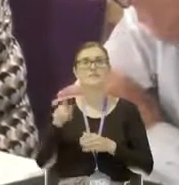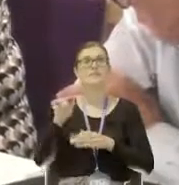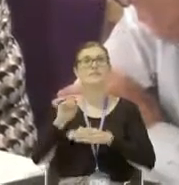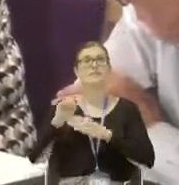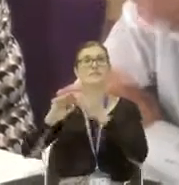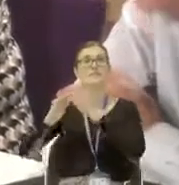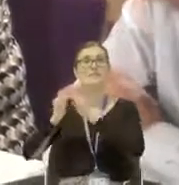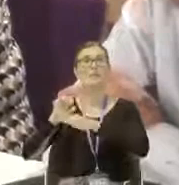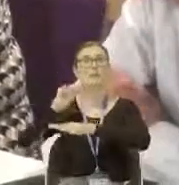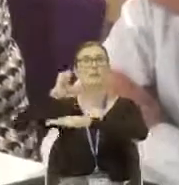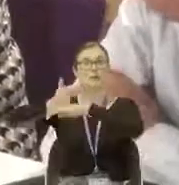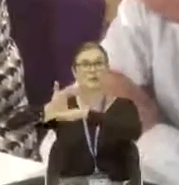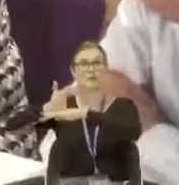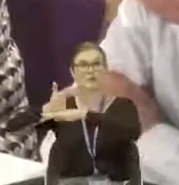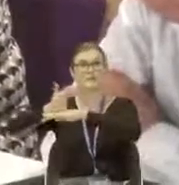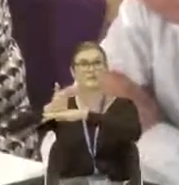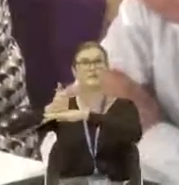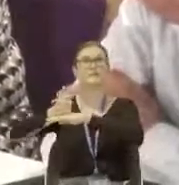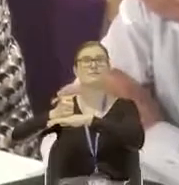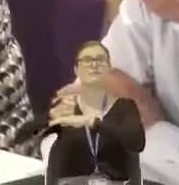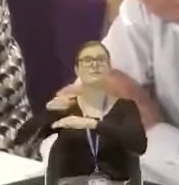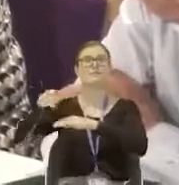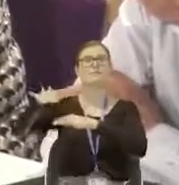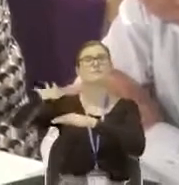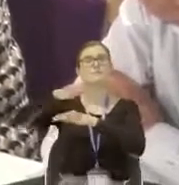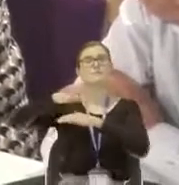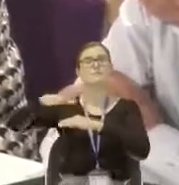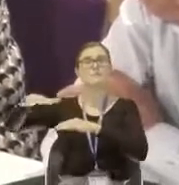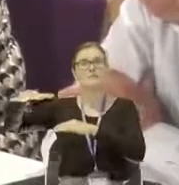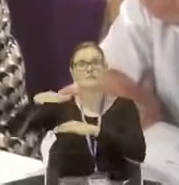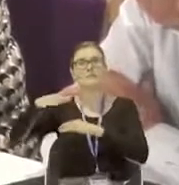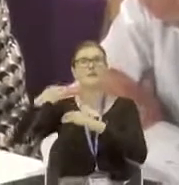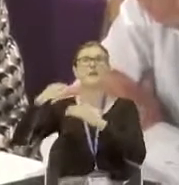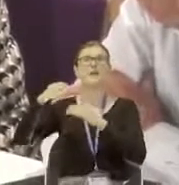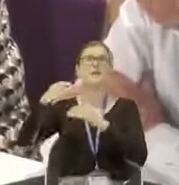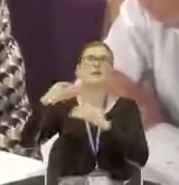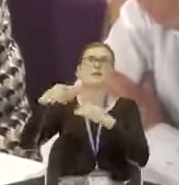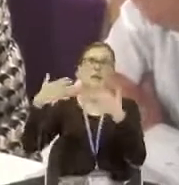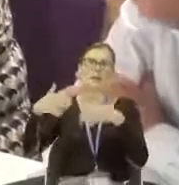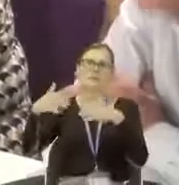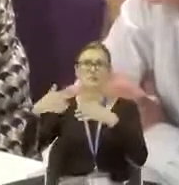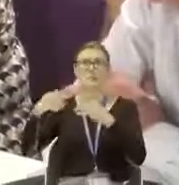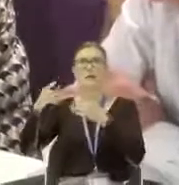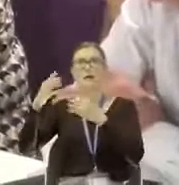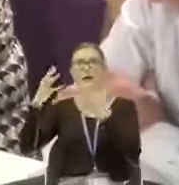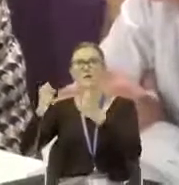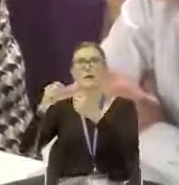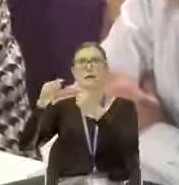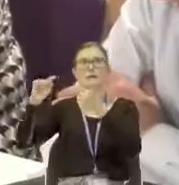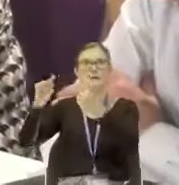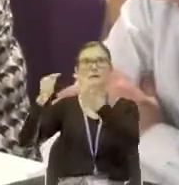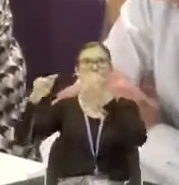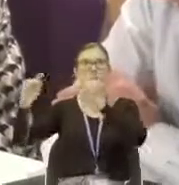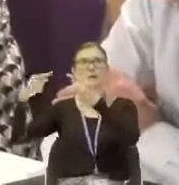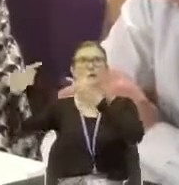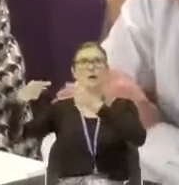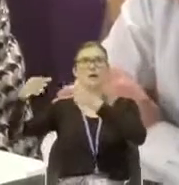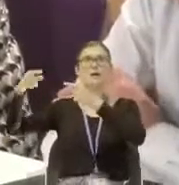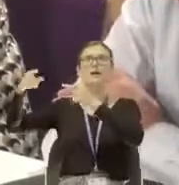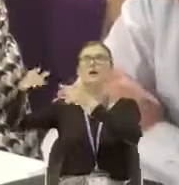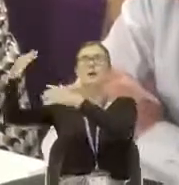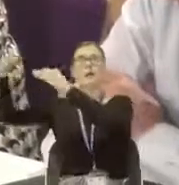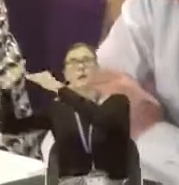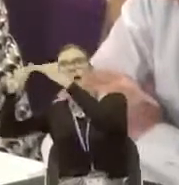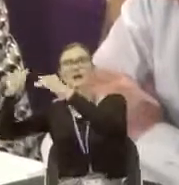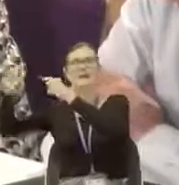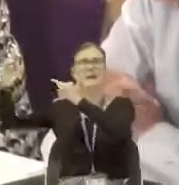the rest of us must stand up to speak with their voice. The local leaders must have a seat at